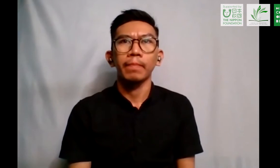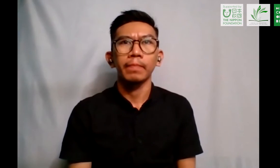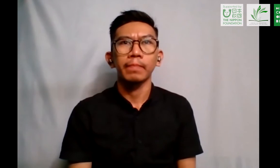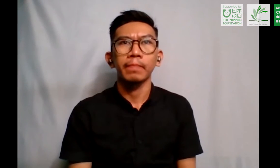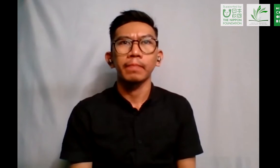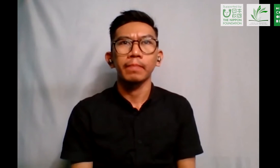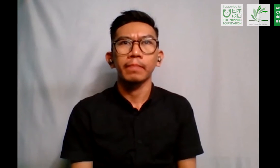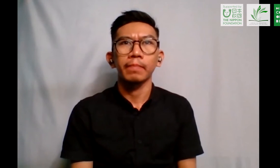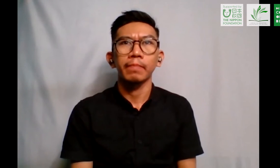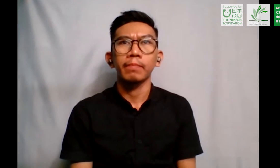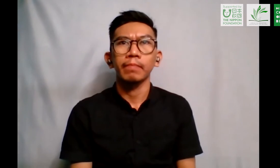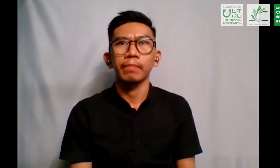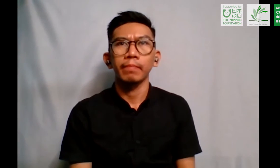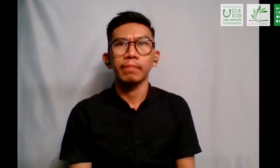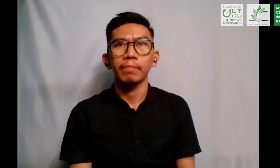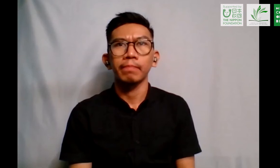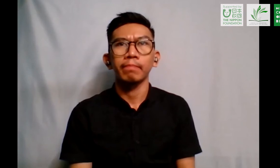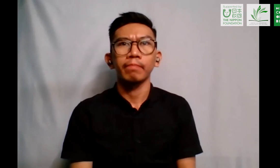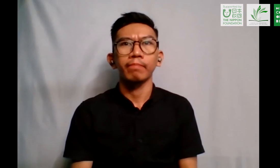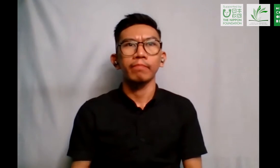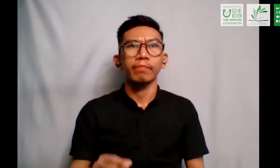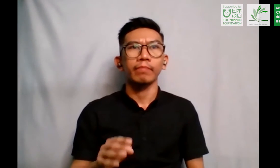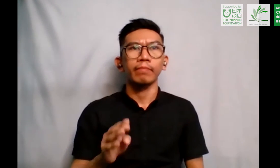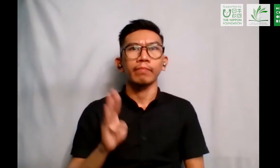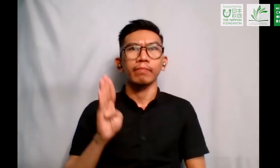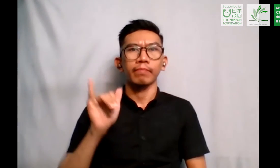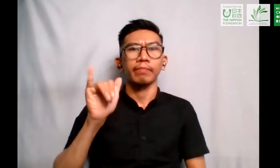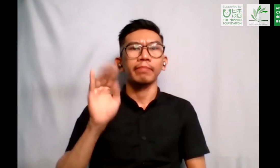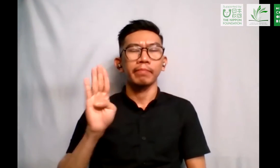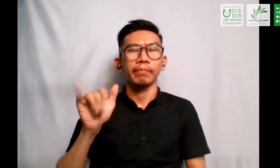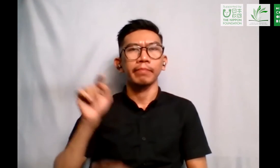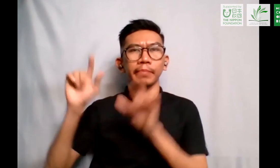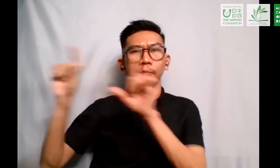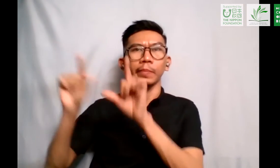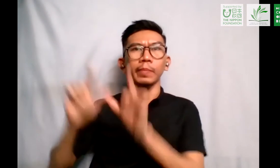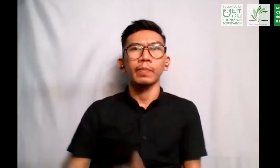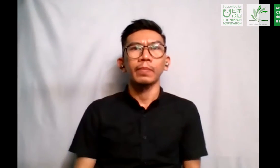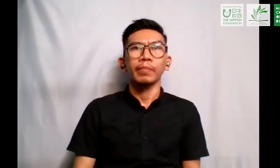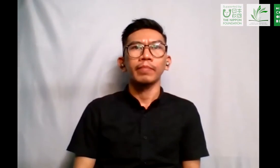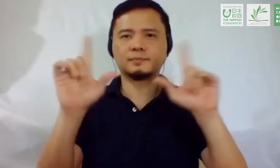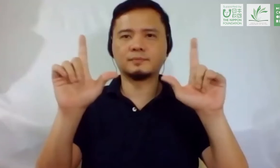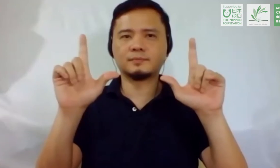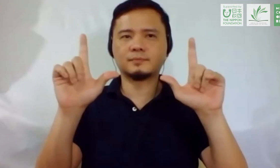interpret it, yeah. I'll do this one, Mark. Okay.